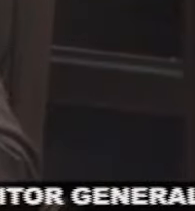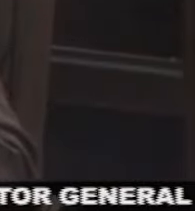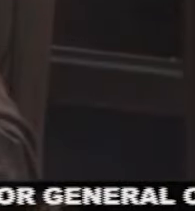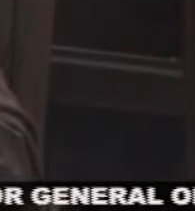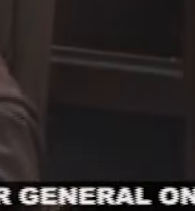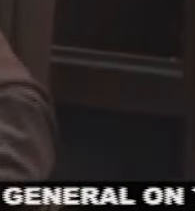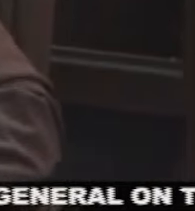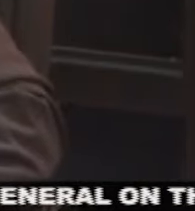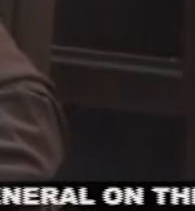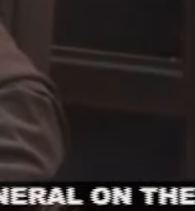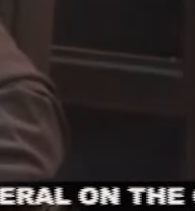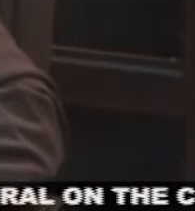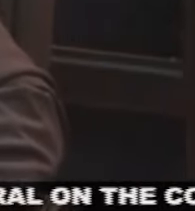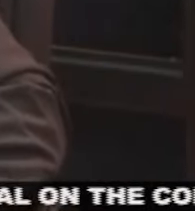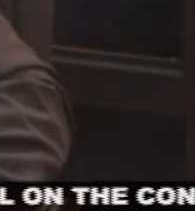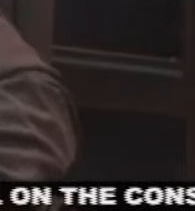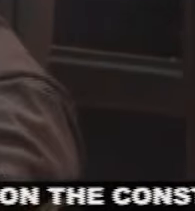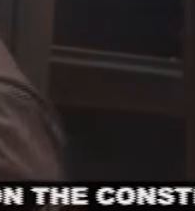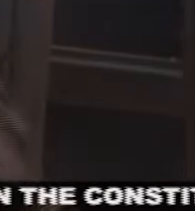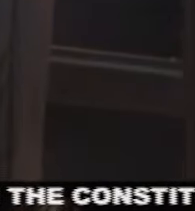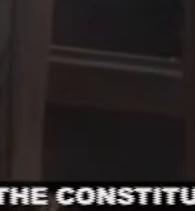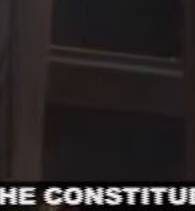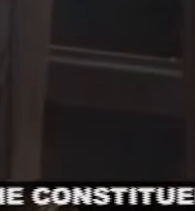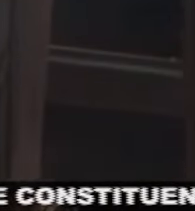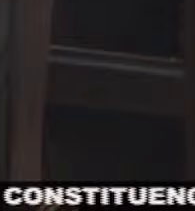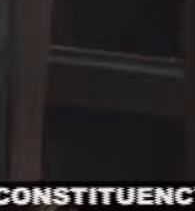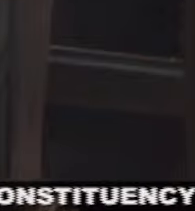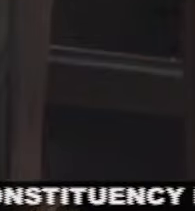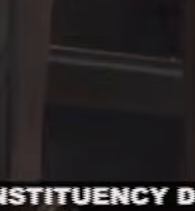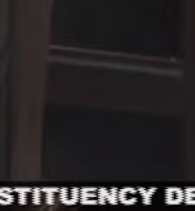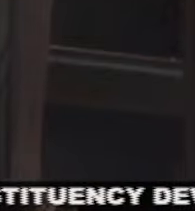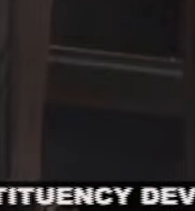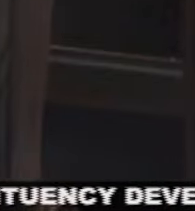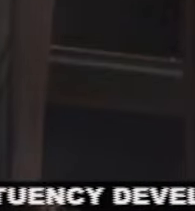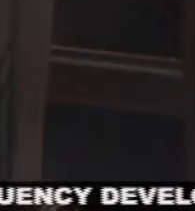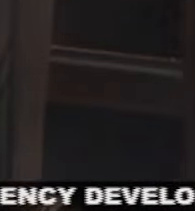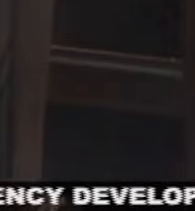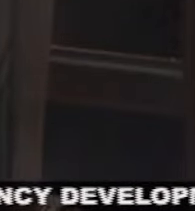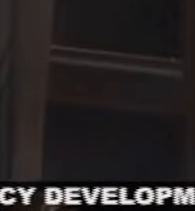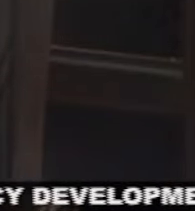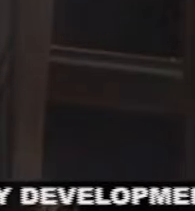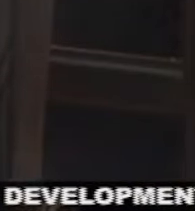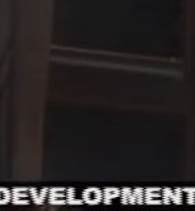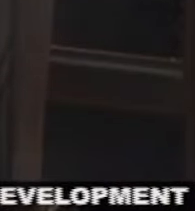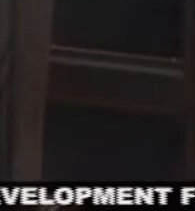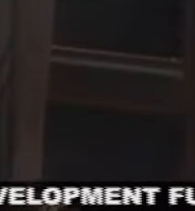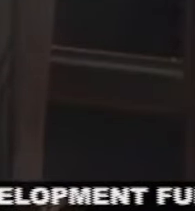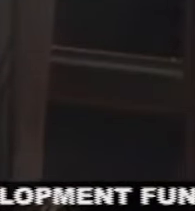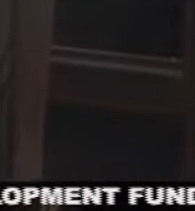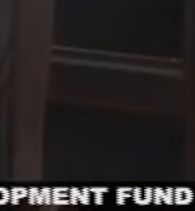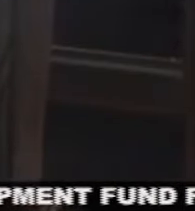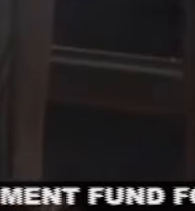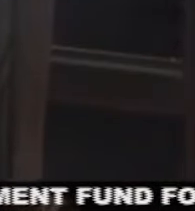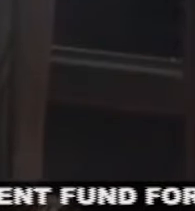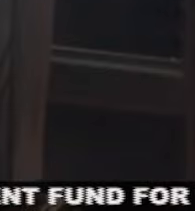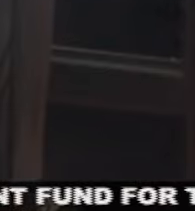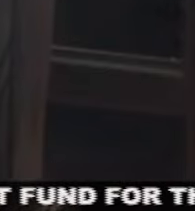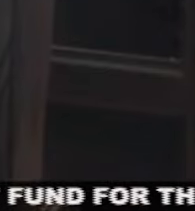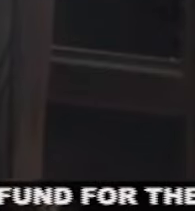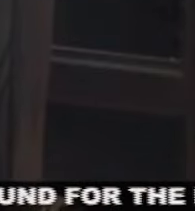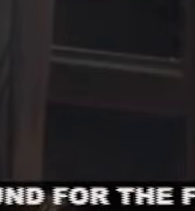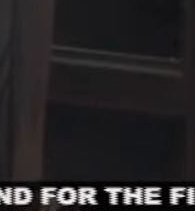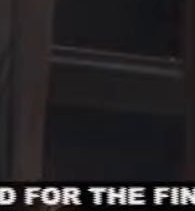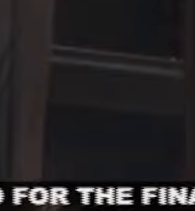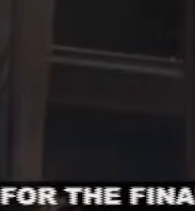Chair, your question was not well answered concerning to, we need further clarification. That, please go ahead.